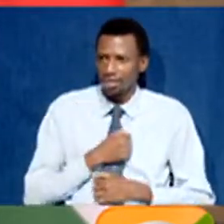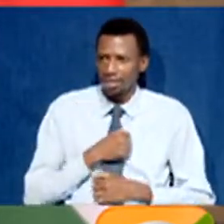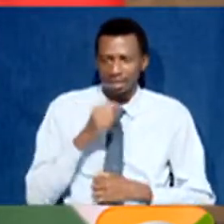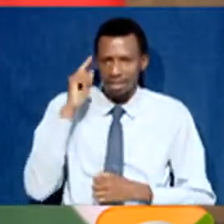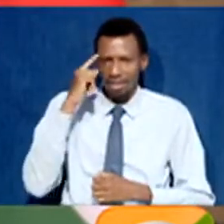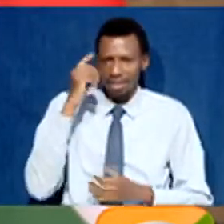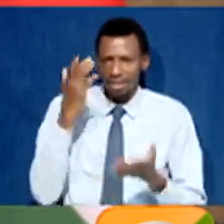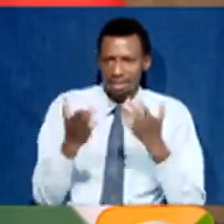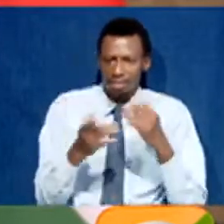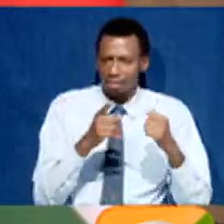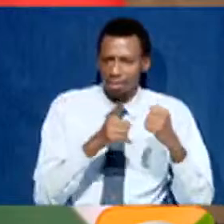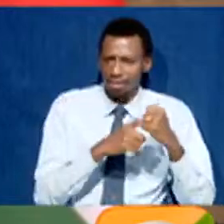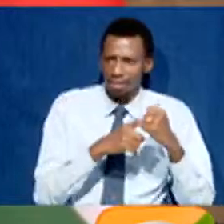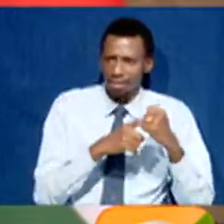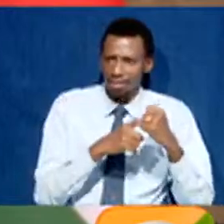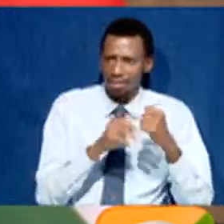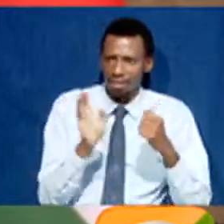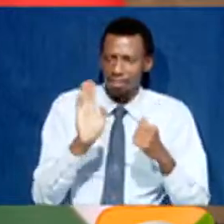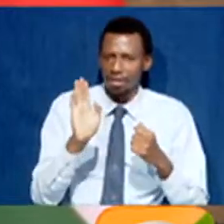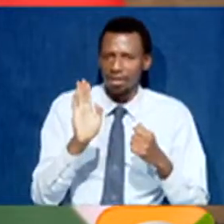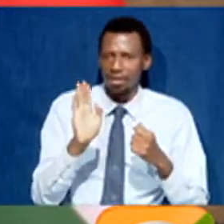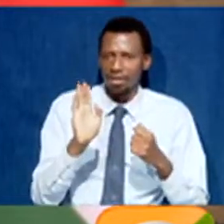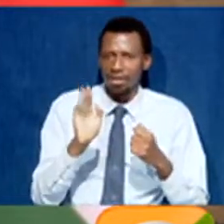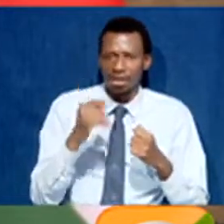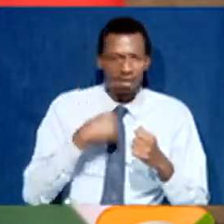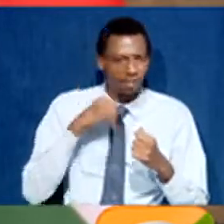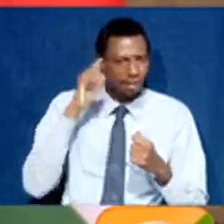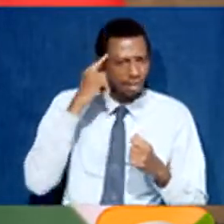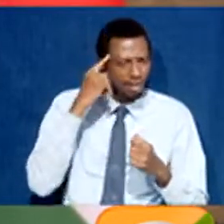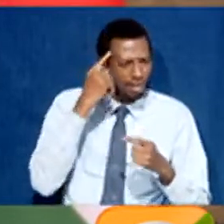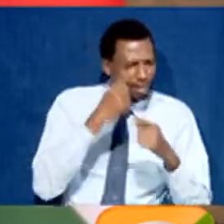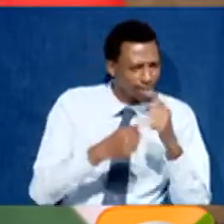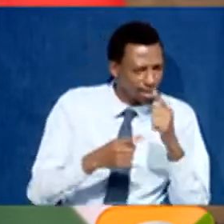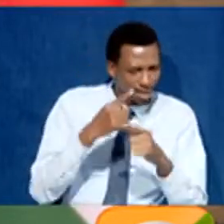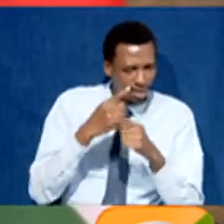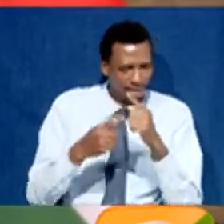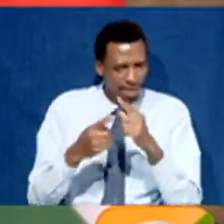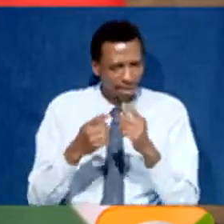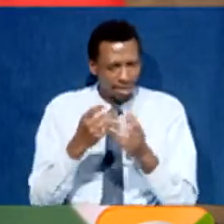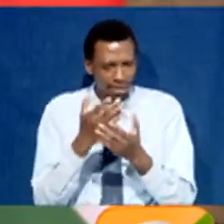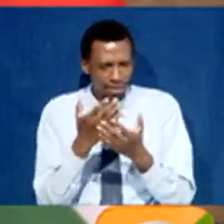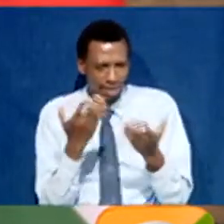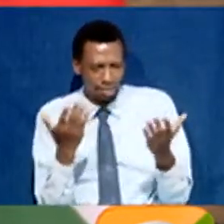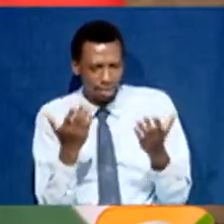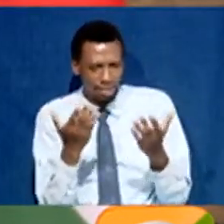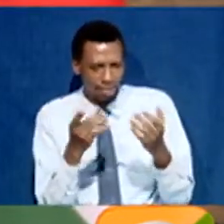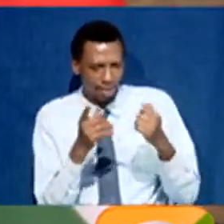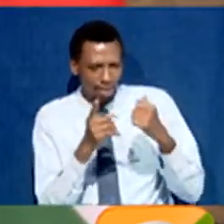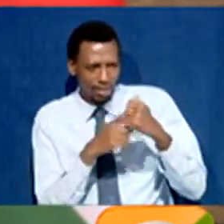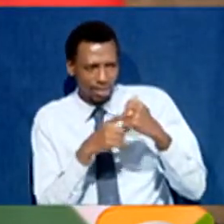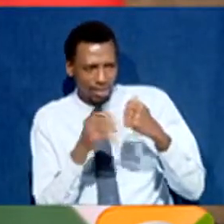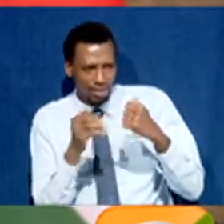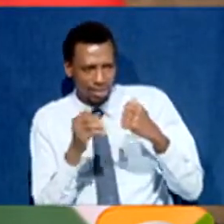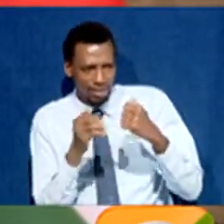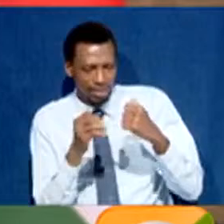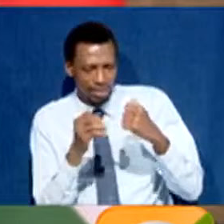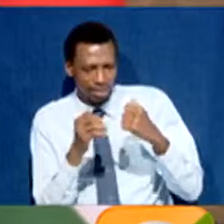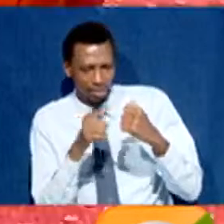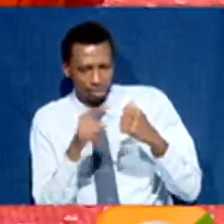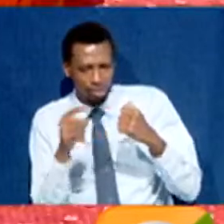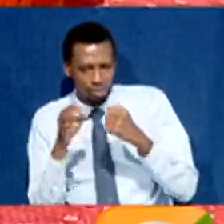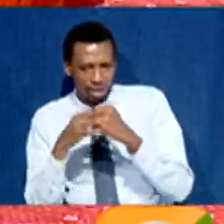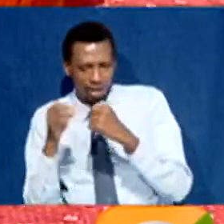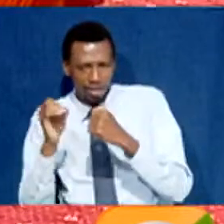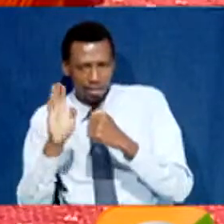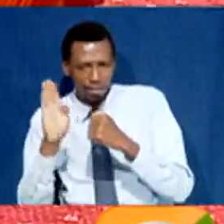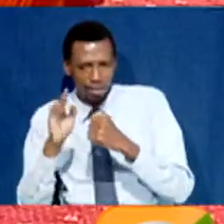about 6 billion, sorry. Yeah. Or 6 billion. So I think every year it is somewhere between 60 and 80 billion every year. Where is that money